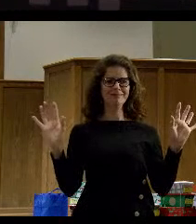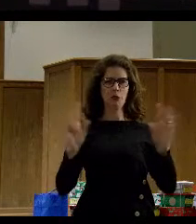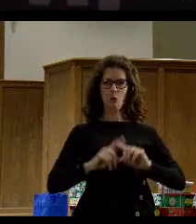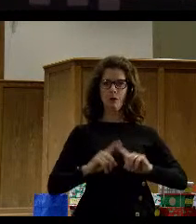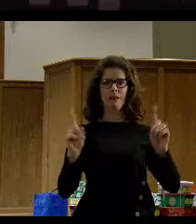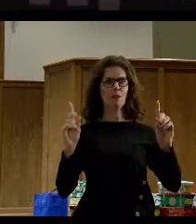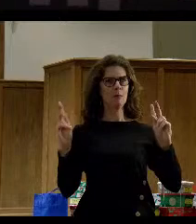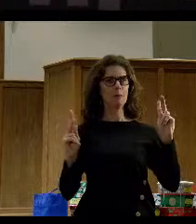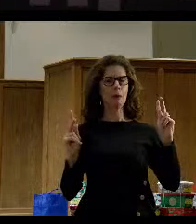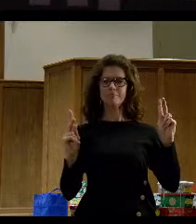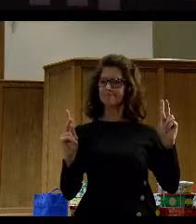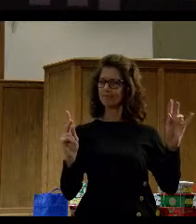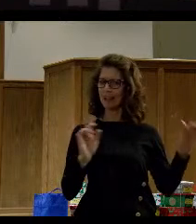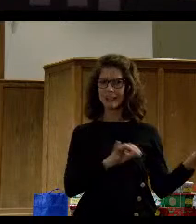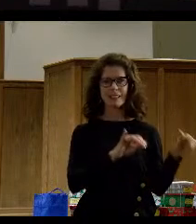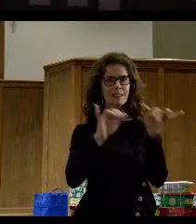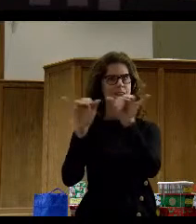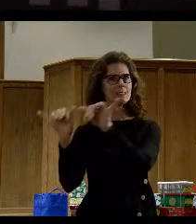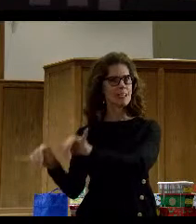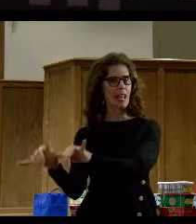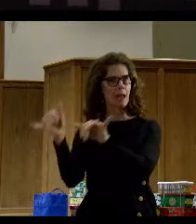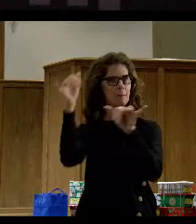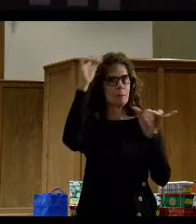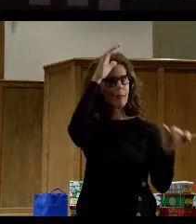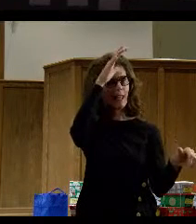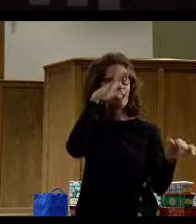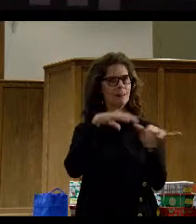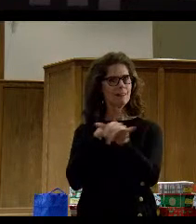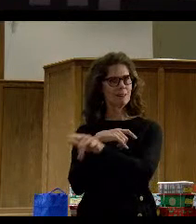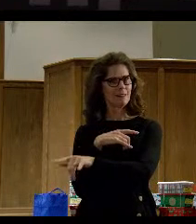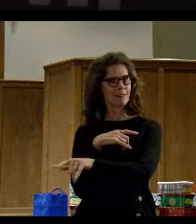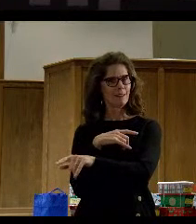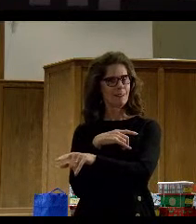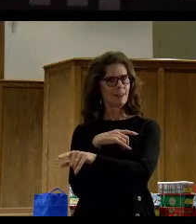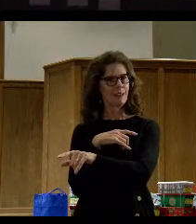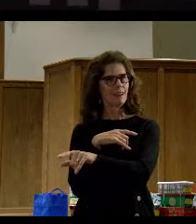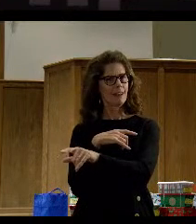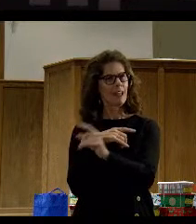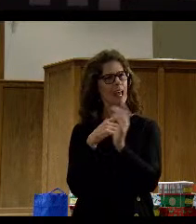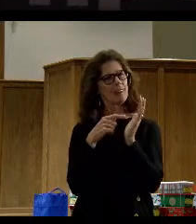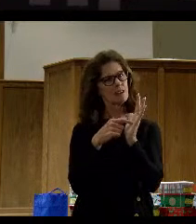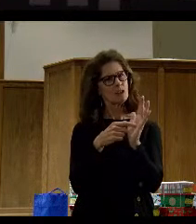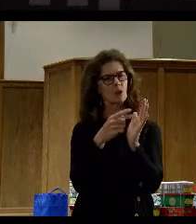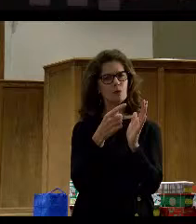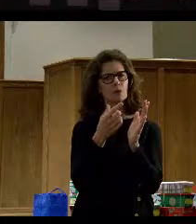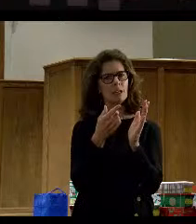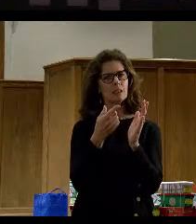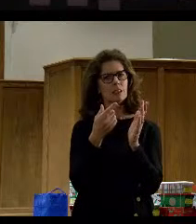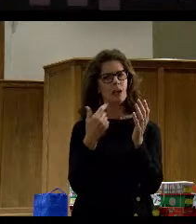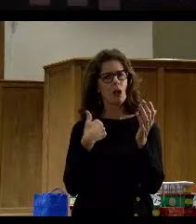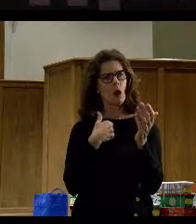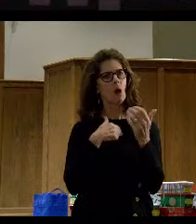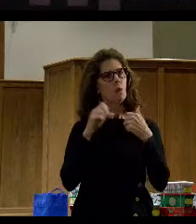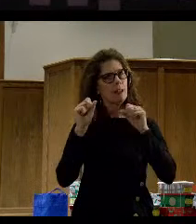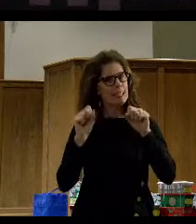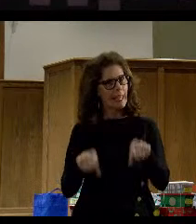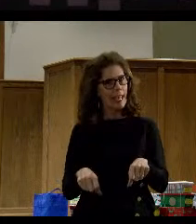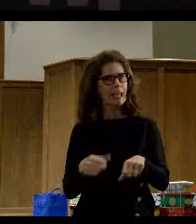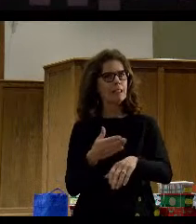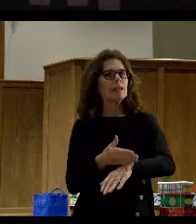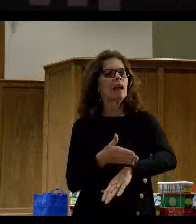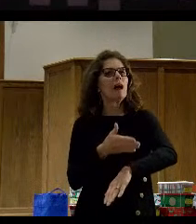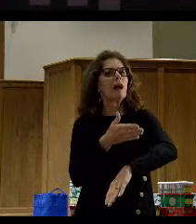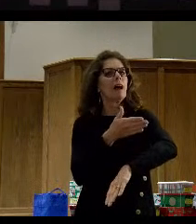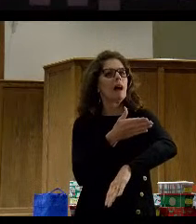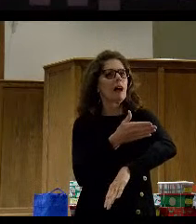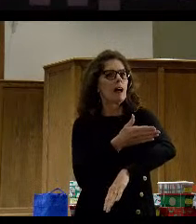guy. And so I think that shows that you really can make progress in this area of your life. And so what I want to do is I want to go to the